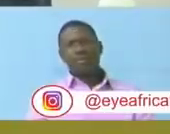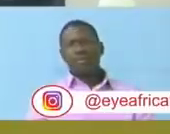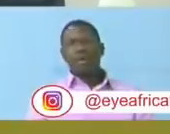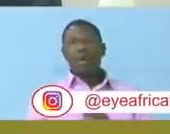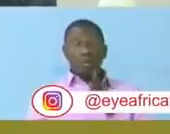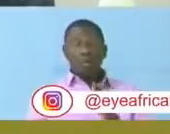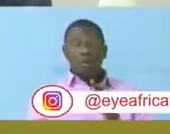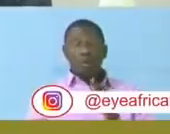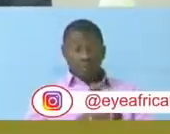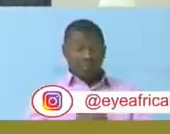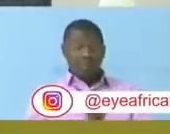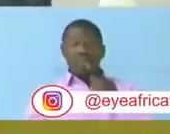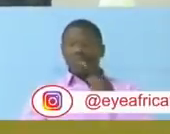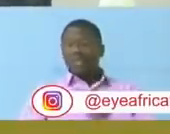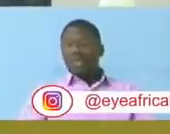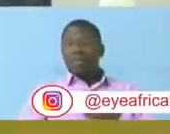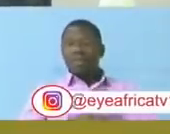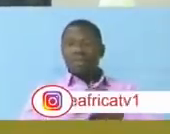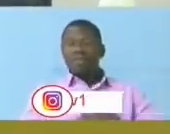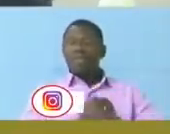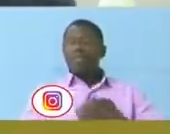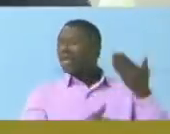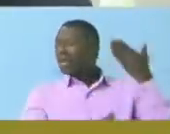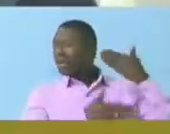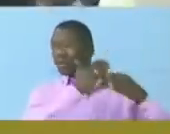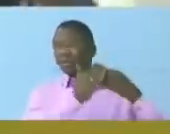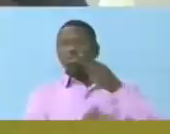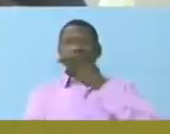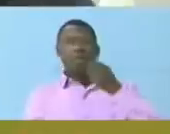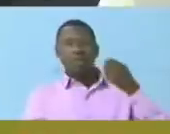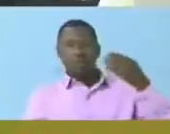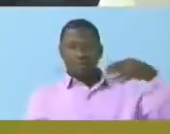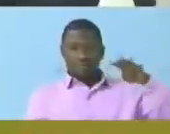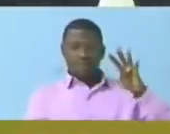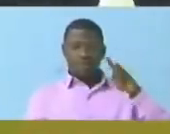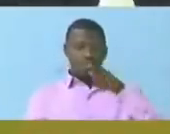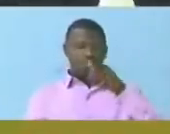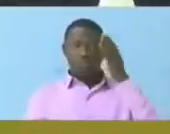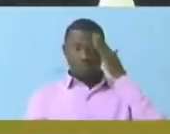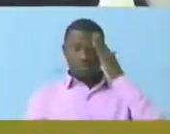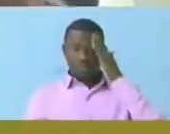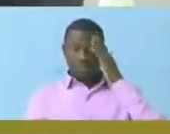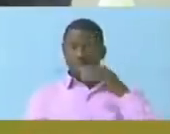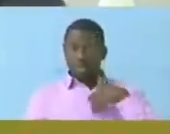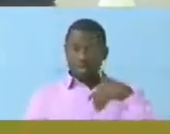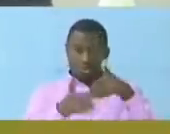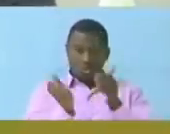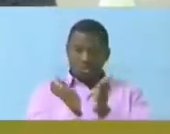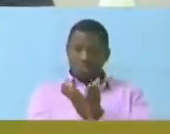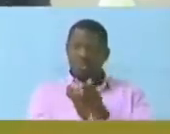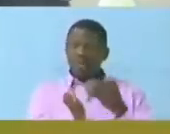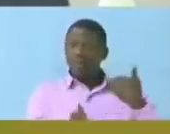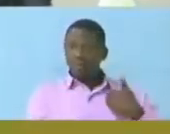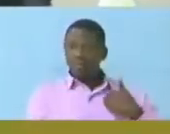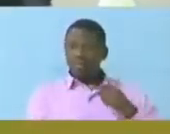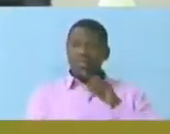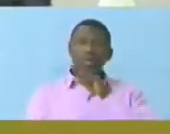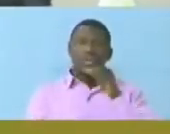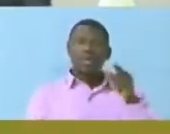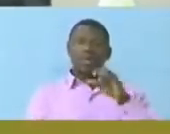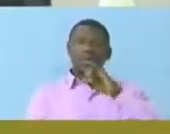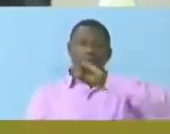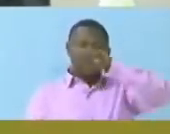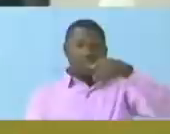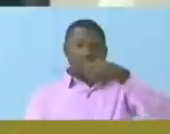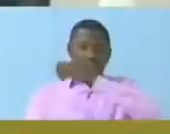But even before this time in 2014, you knew that there were a group of people called junglers in this country.